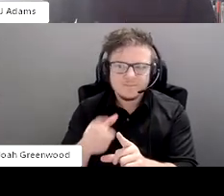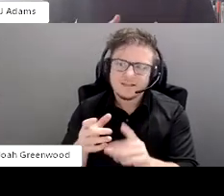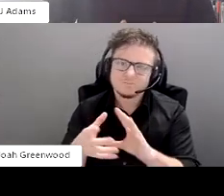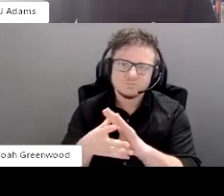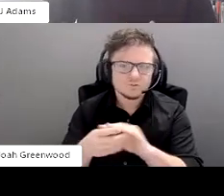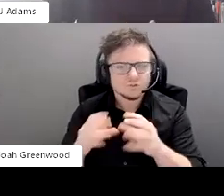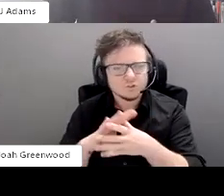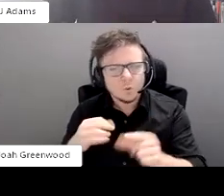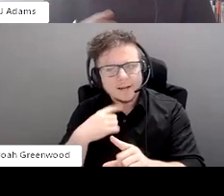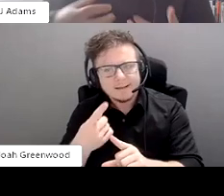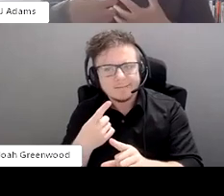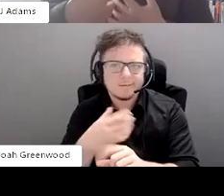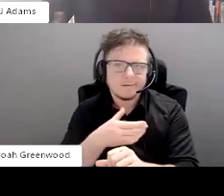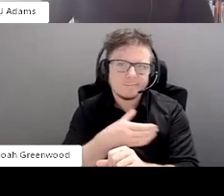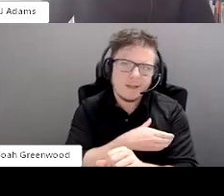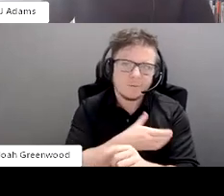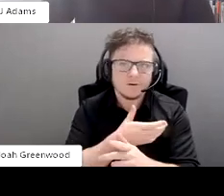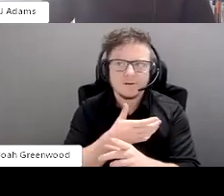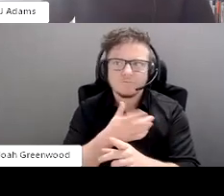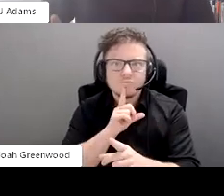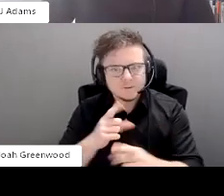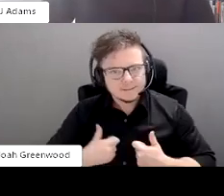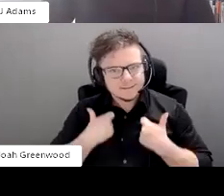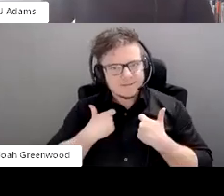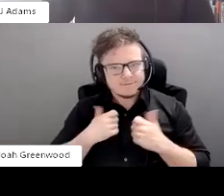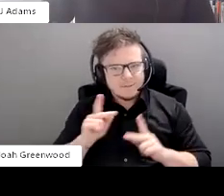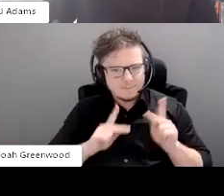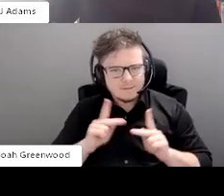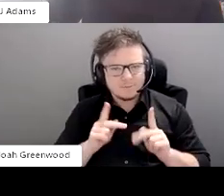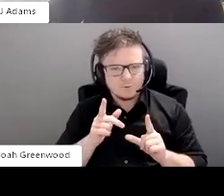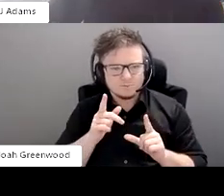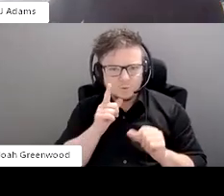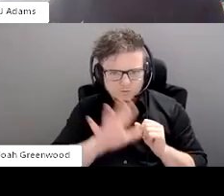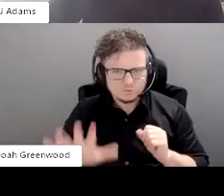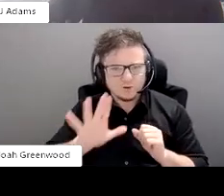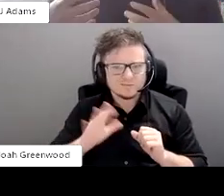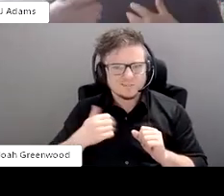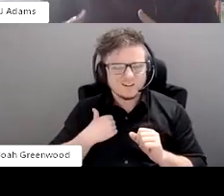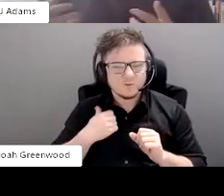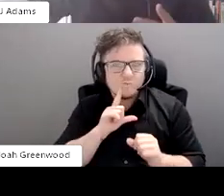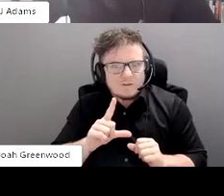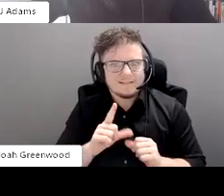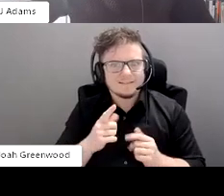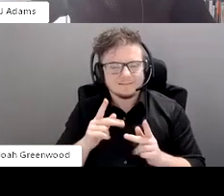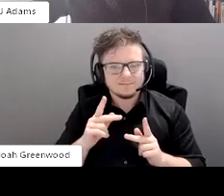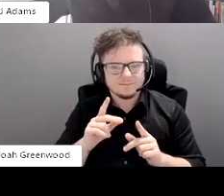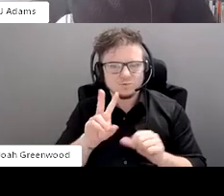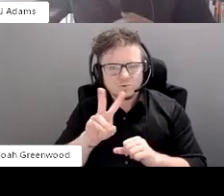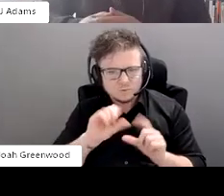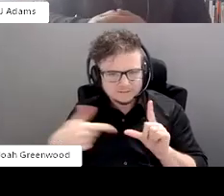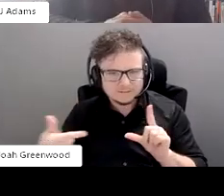power throughout the campaign of real life folks in Canada, real life folks in Canada who are impacted by